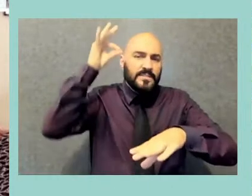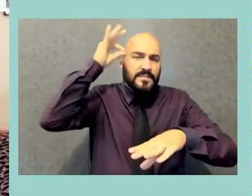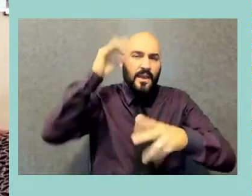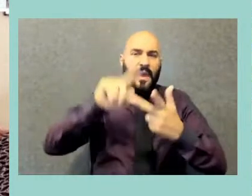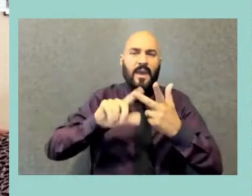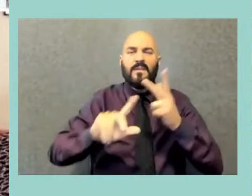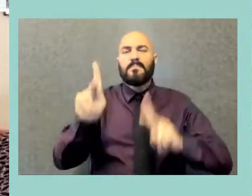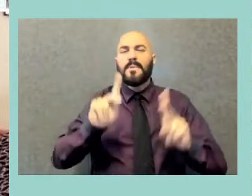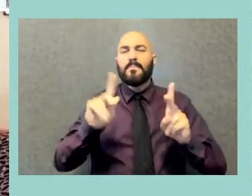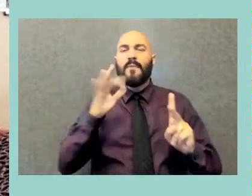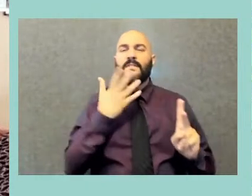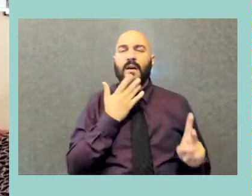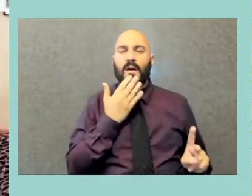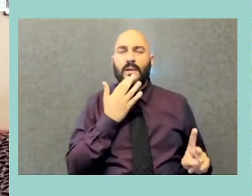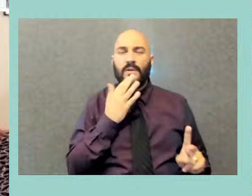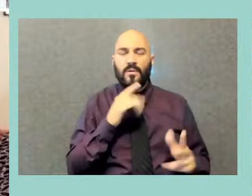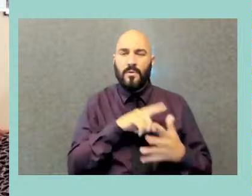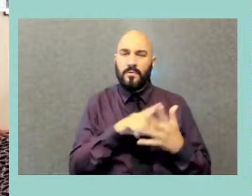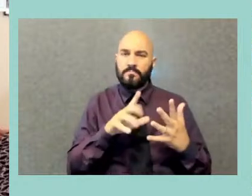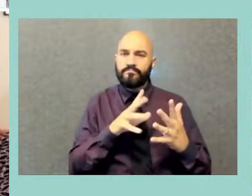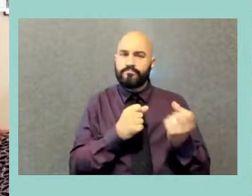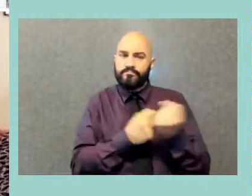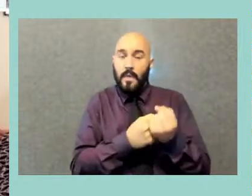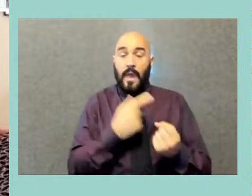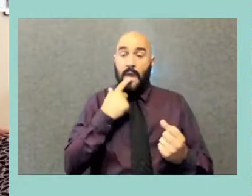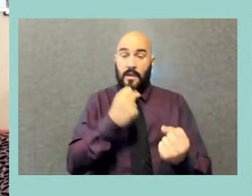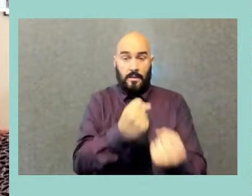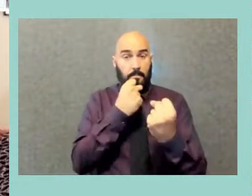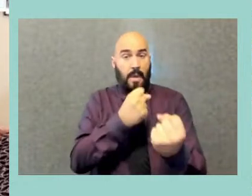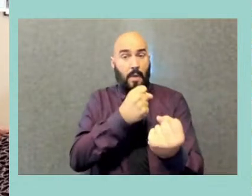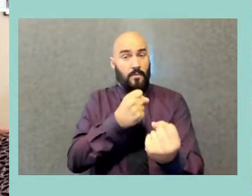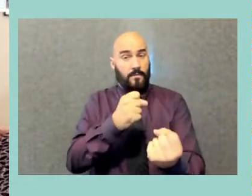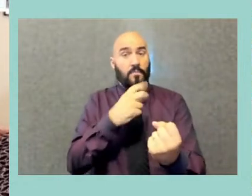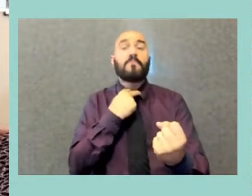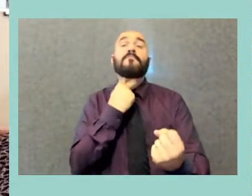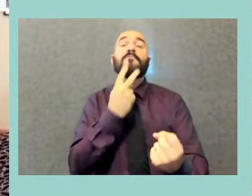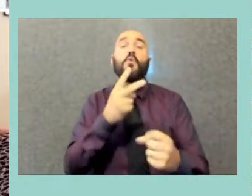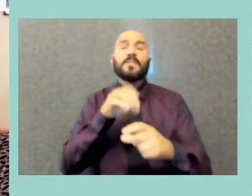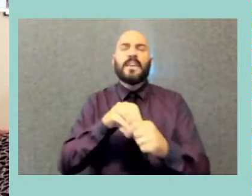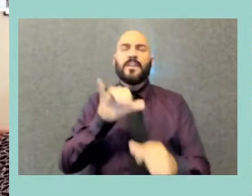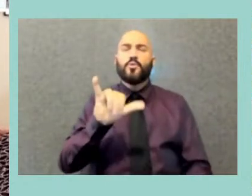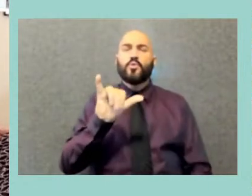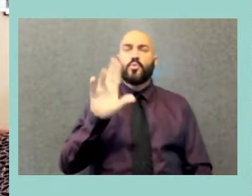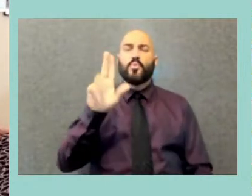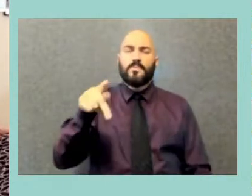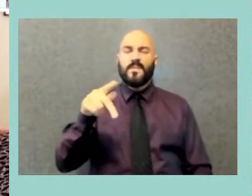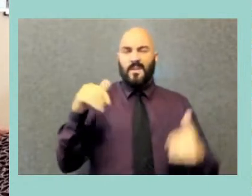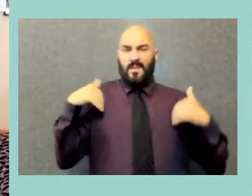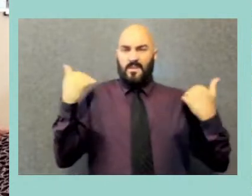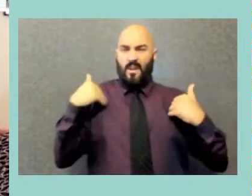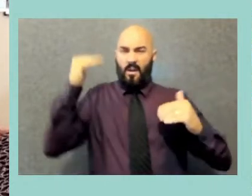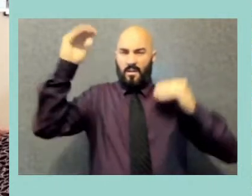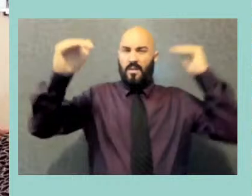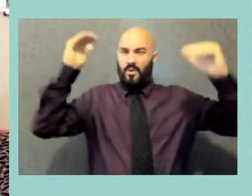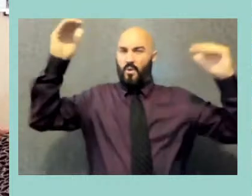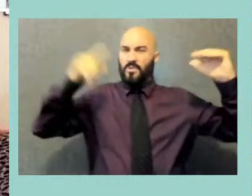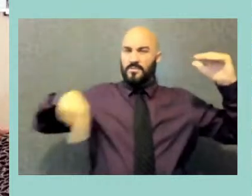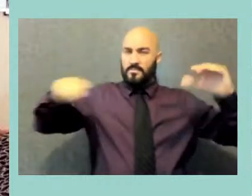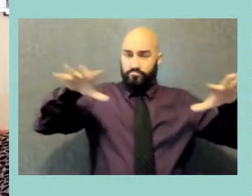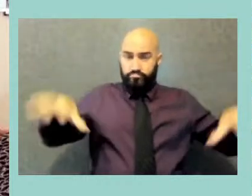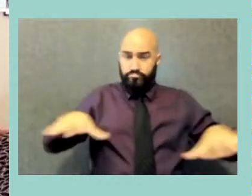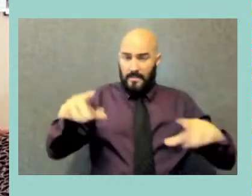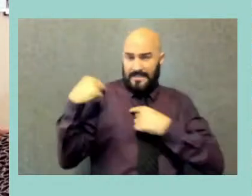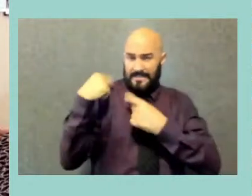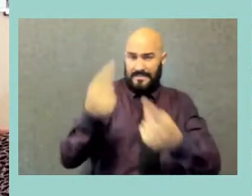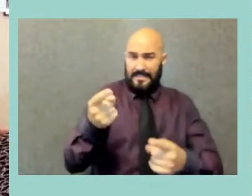As a powerful voice in UU youth and young adult movements since the 90s, Alandria's peer mentorship